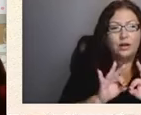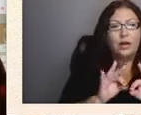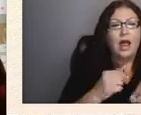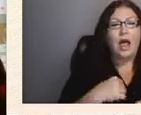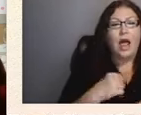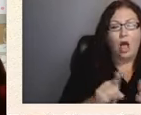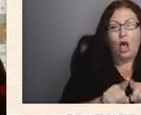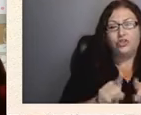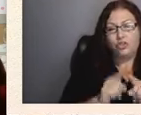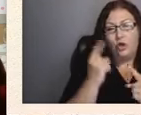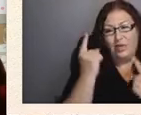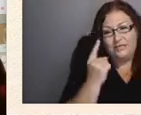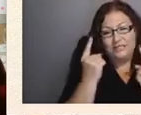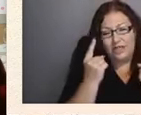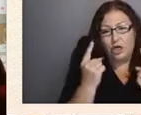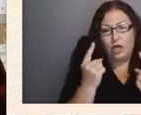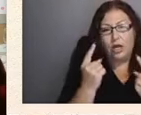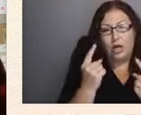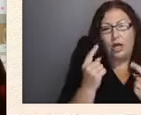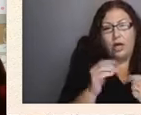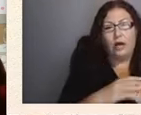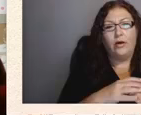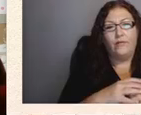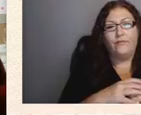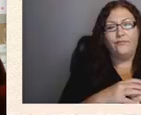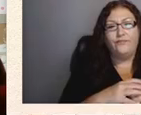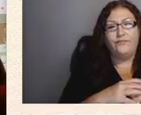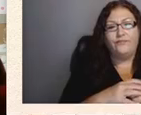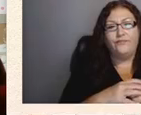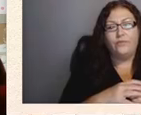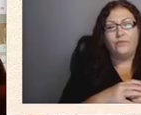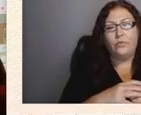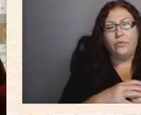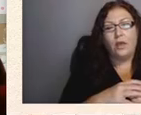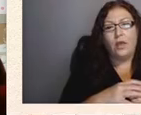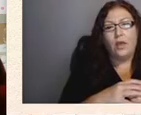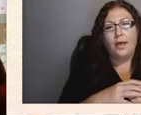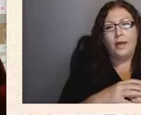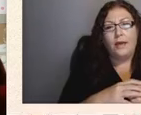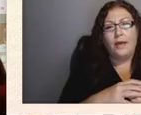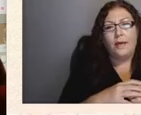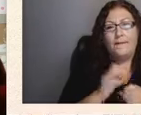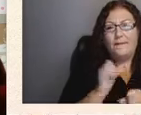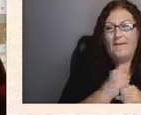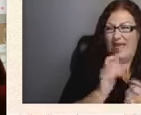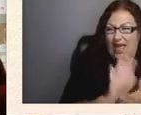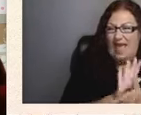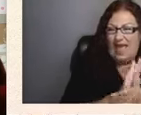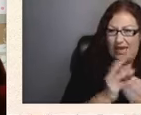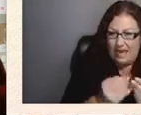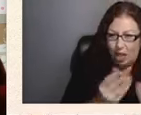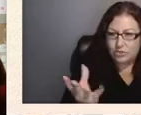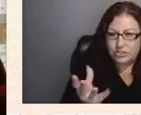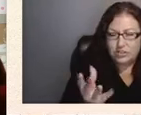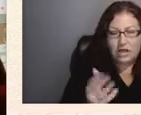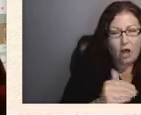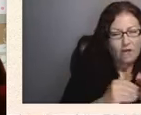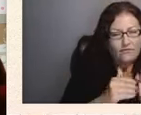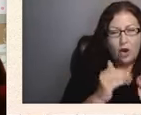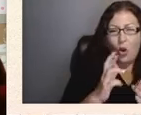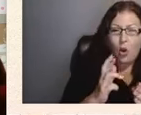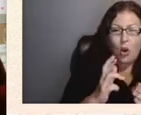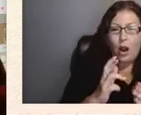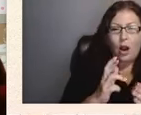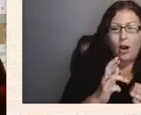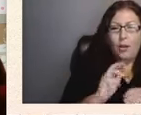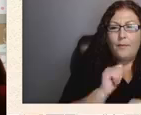considered, I've often considered making handouts of them, or putting them on laminated pieces